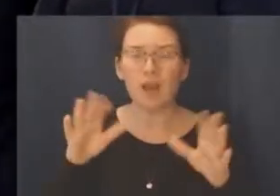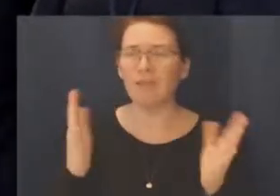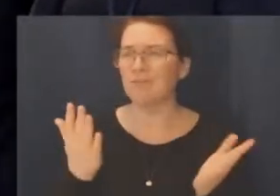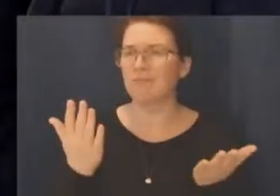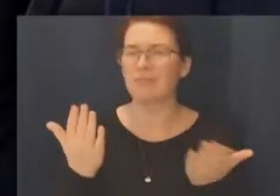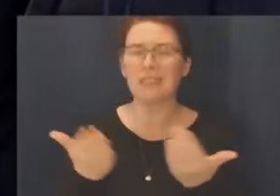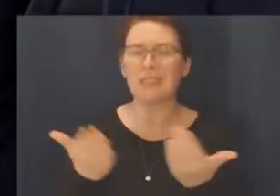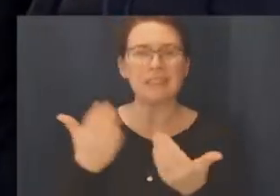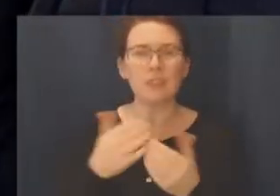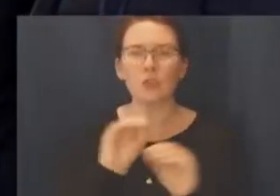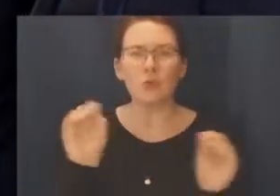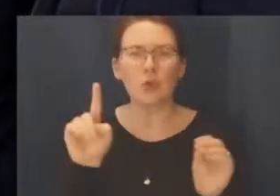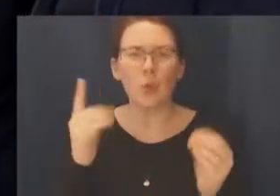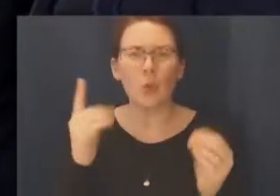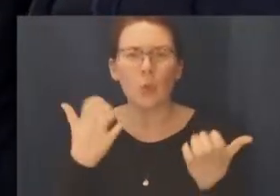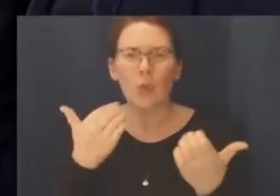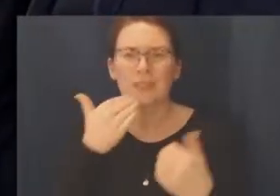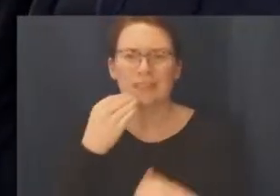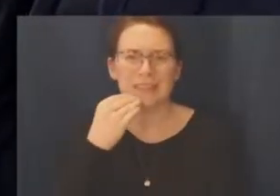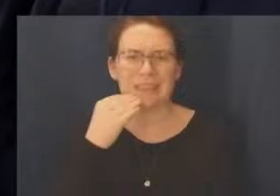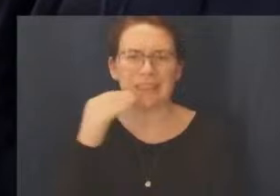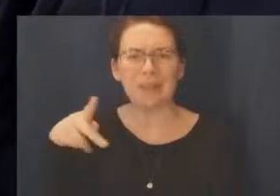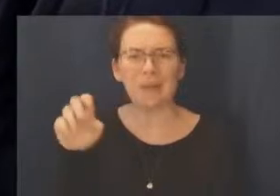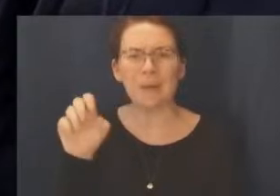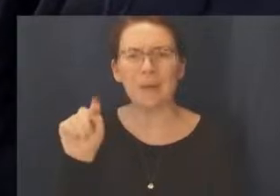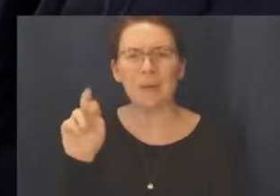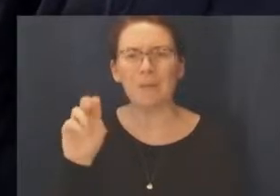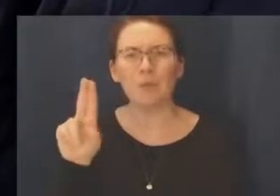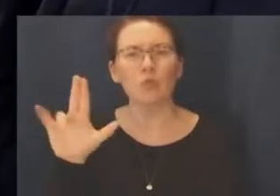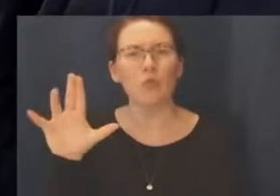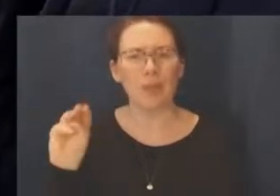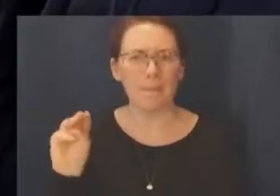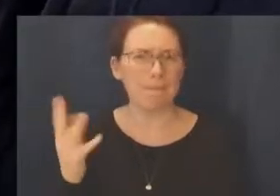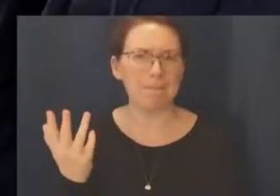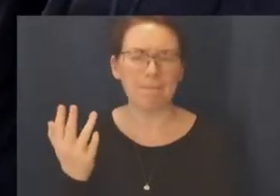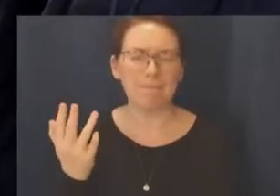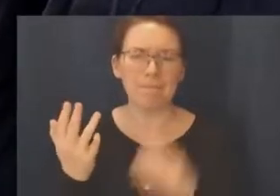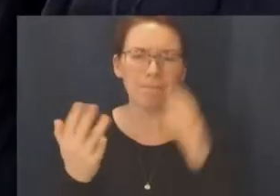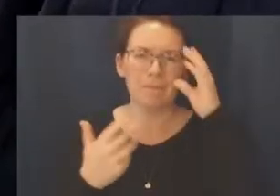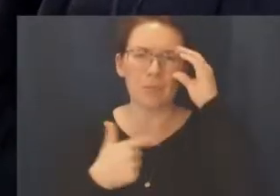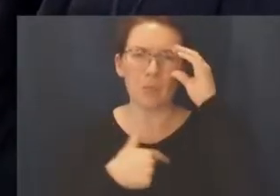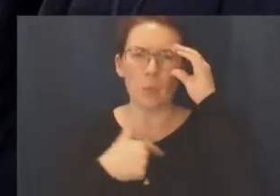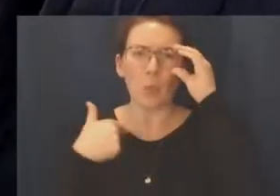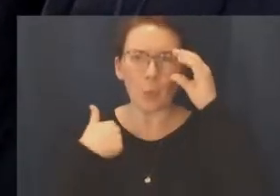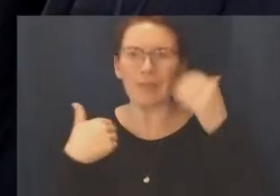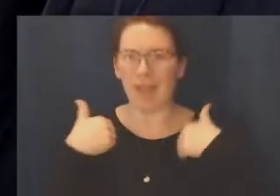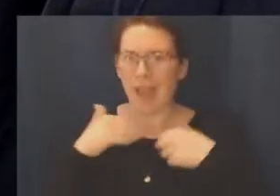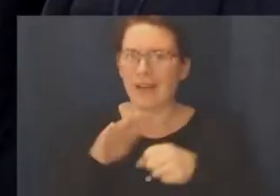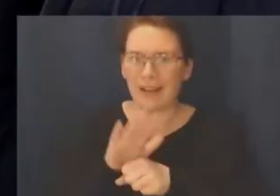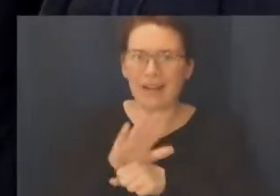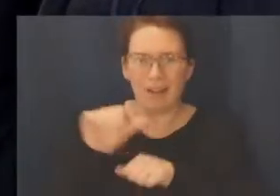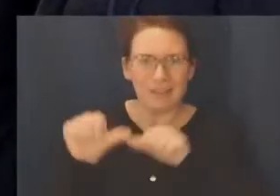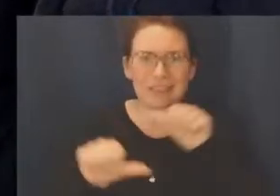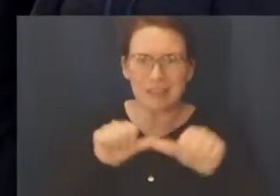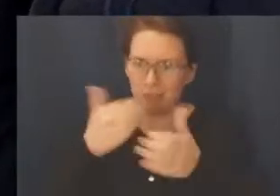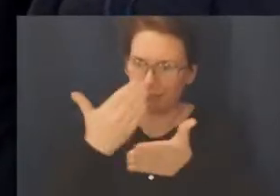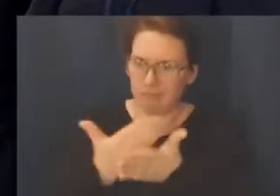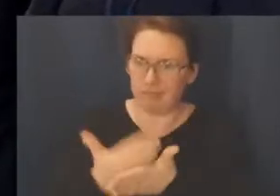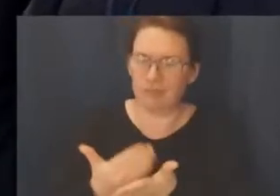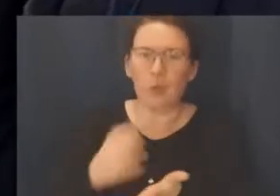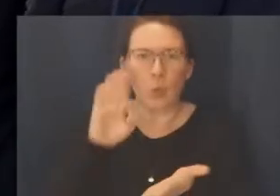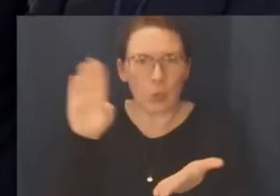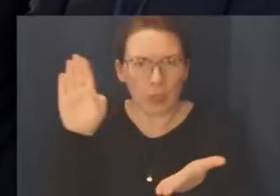petroleum. Everybody knows there's enough science out there that we know it's terrible for you. That causes health problems, but